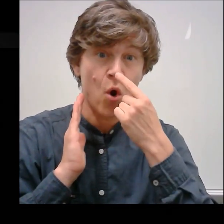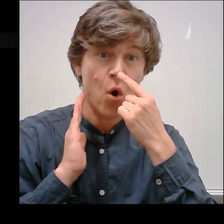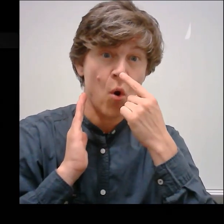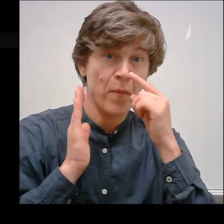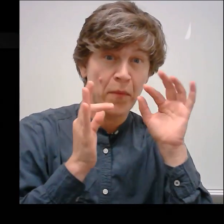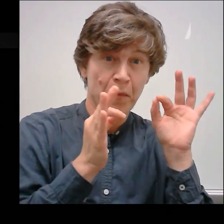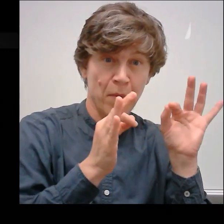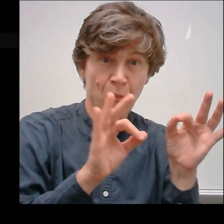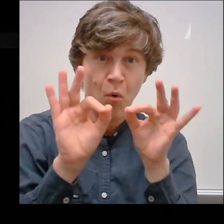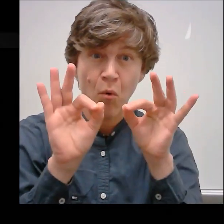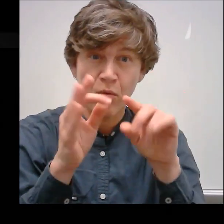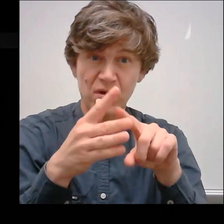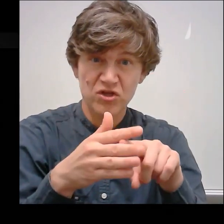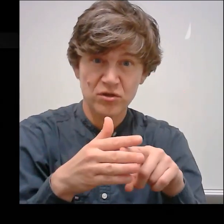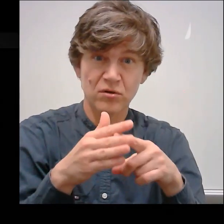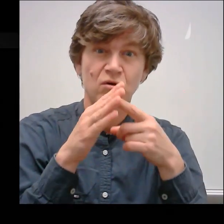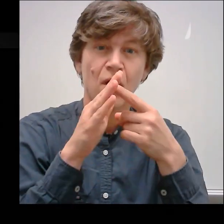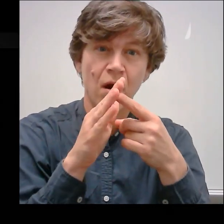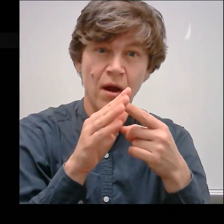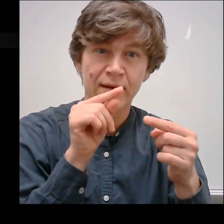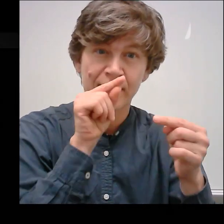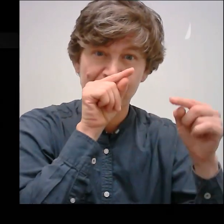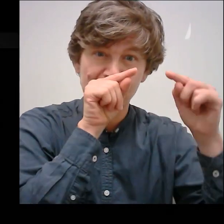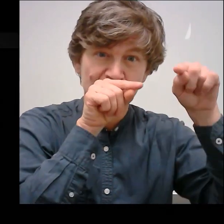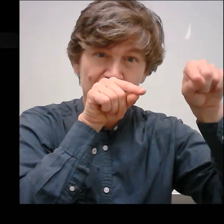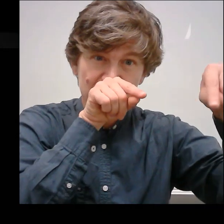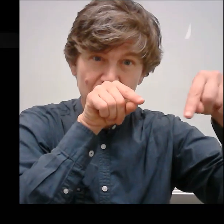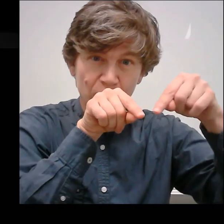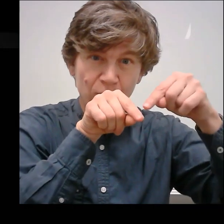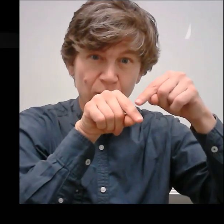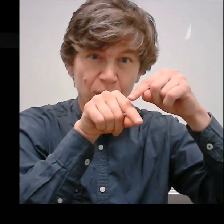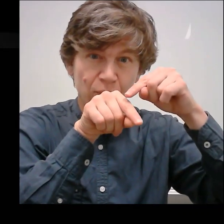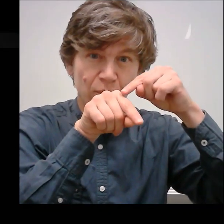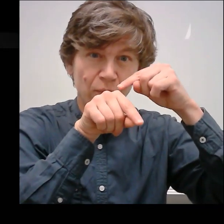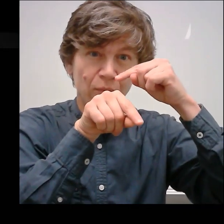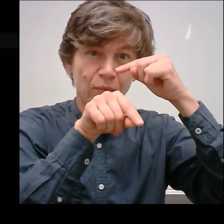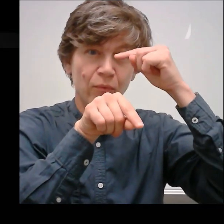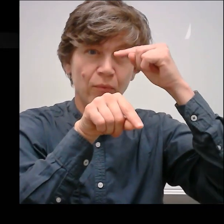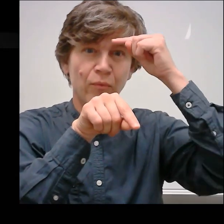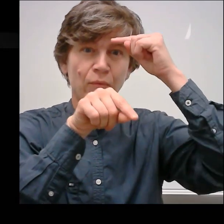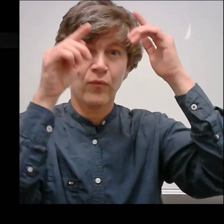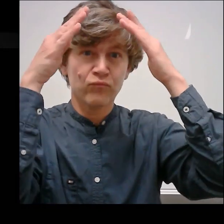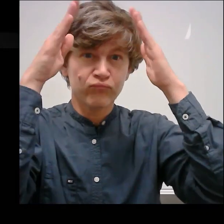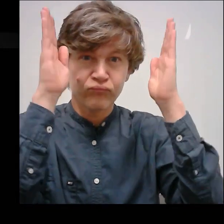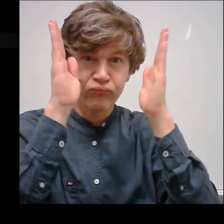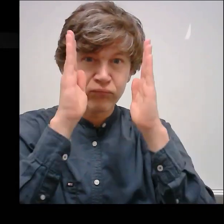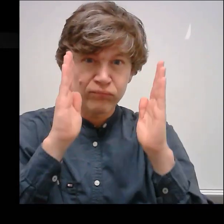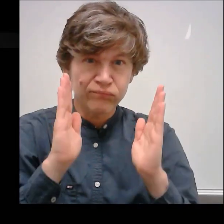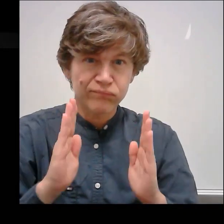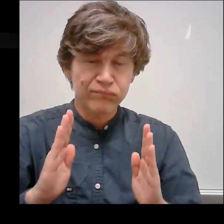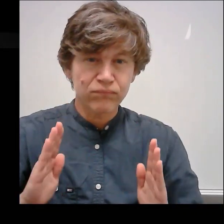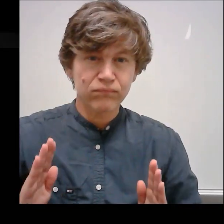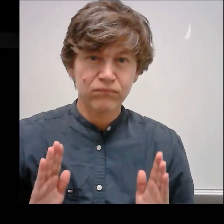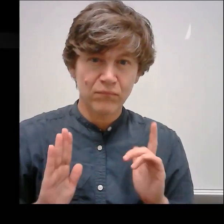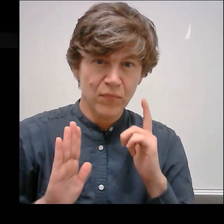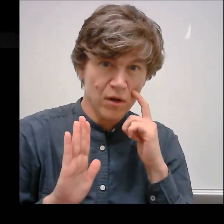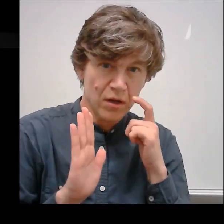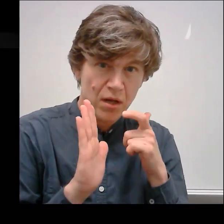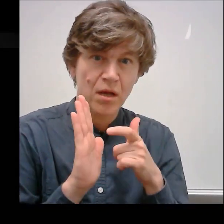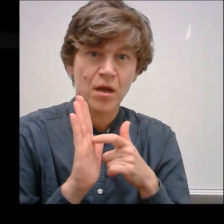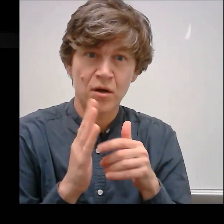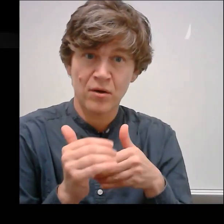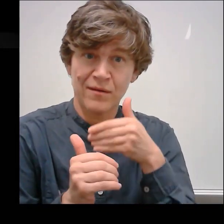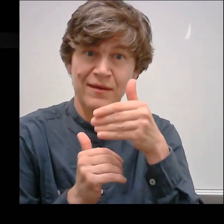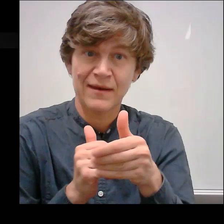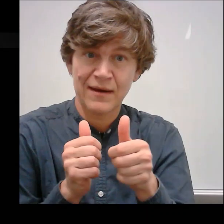We follow the contrast along the nose of the mask, taking in the general silhouette of the figure, and are directed towards the next